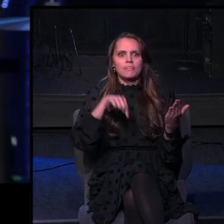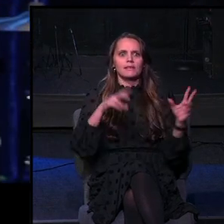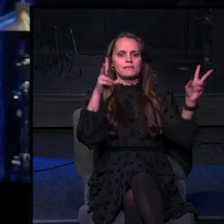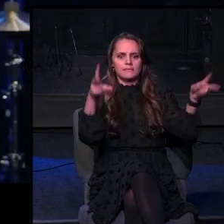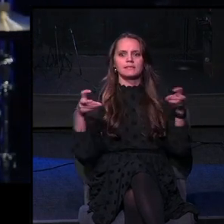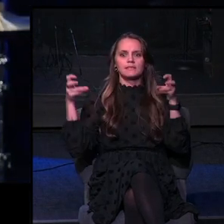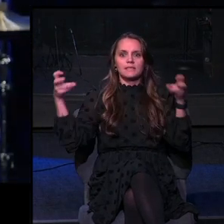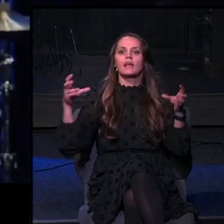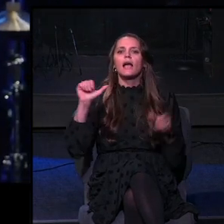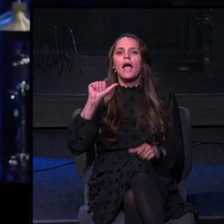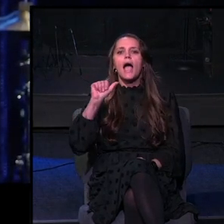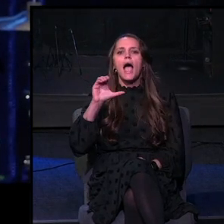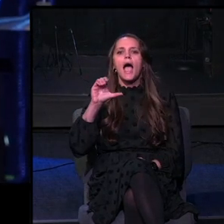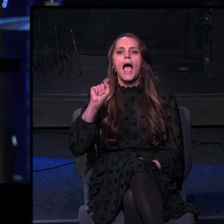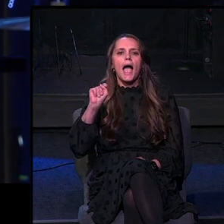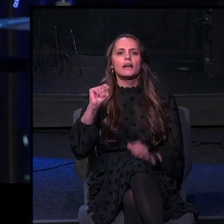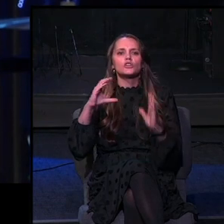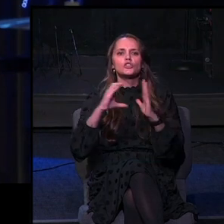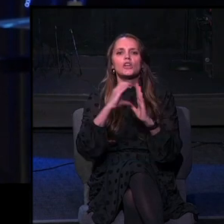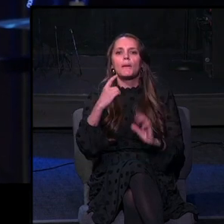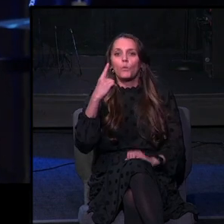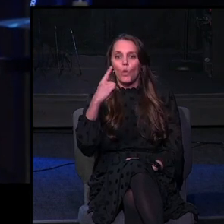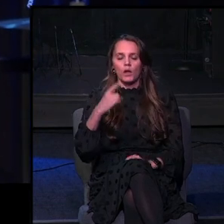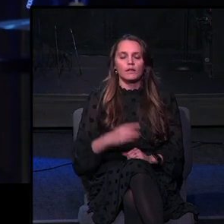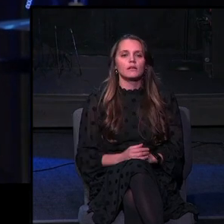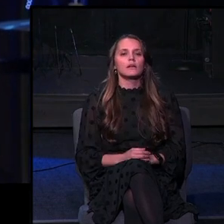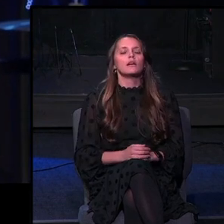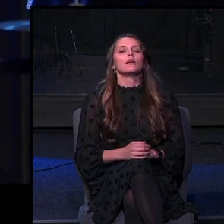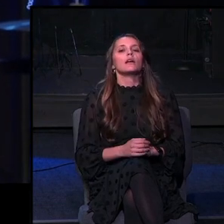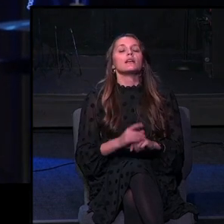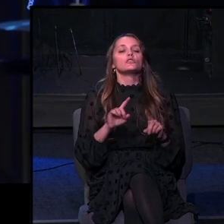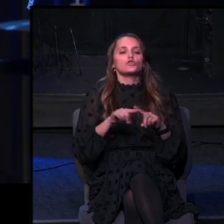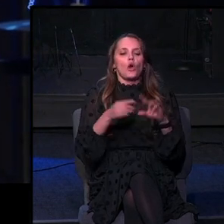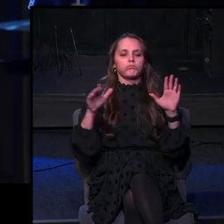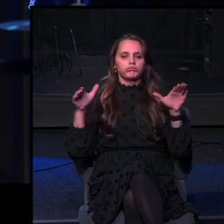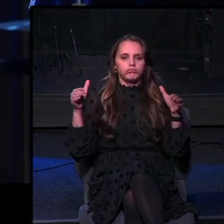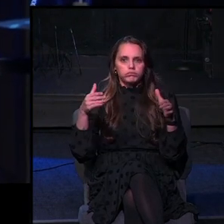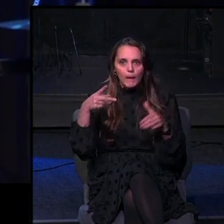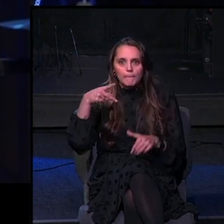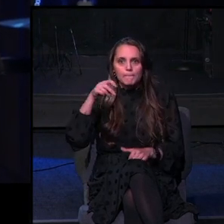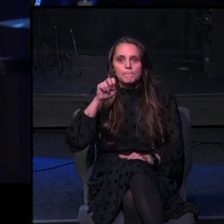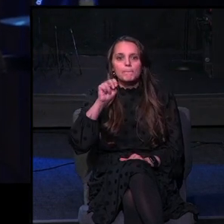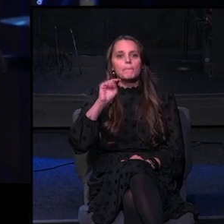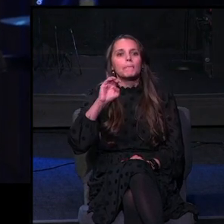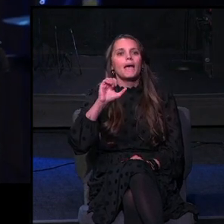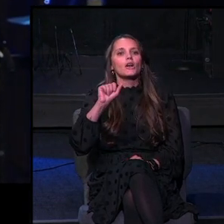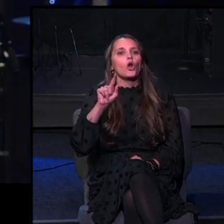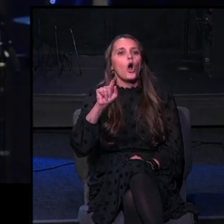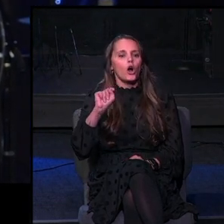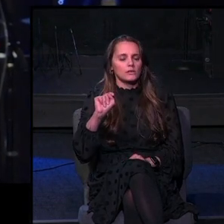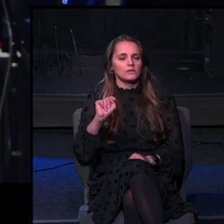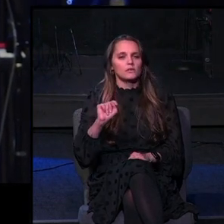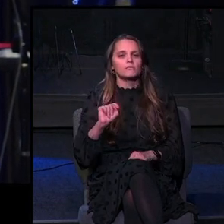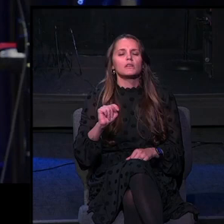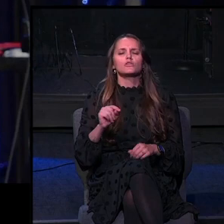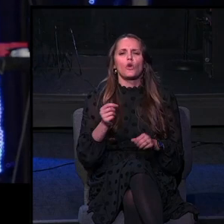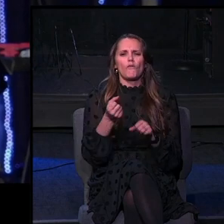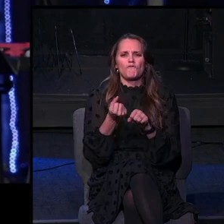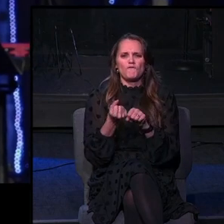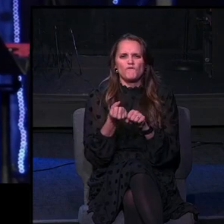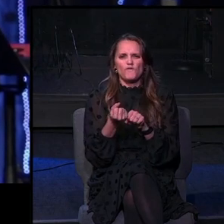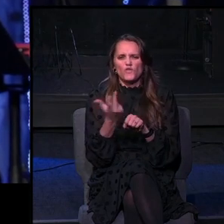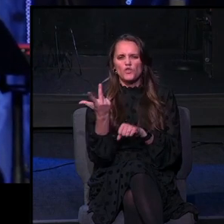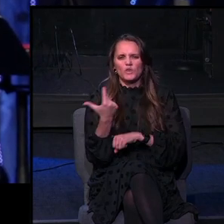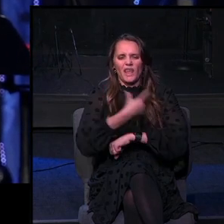Acts chapter 1, and it's a build-up to what is called Pentecost. So a few days earlier, the resurrected Jesus, so if that gives you a